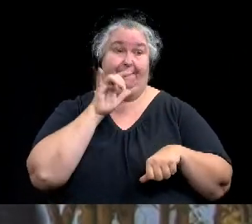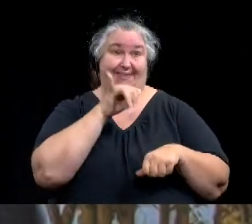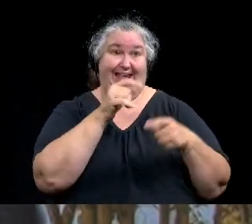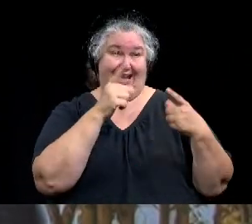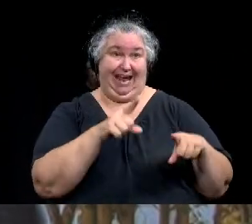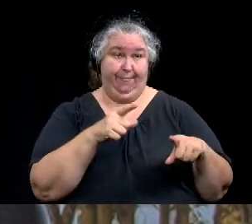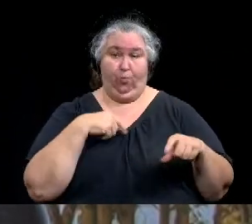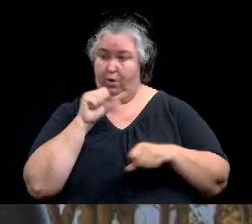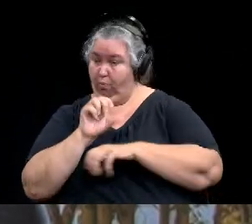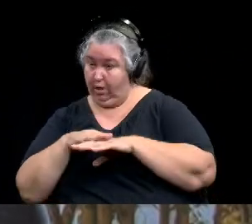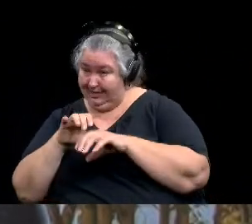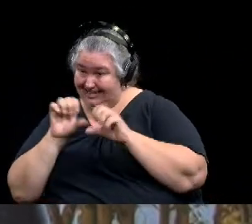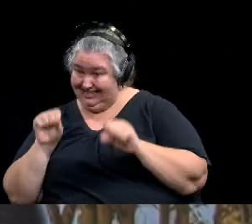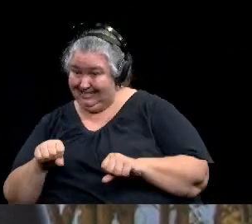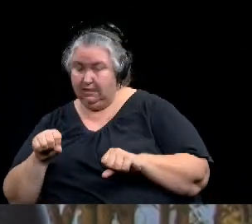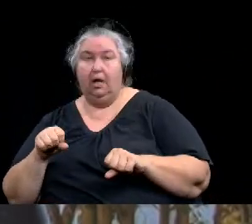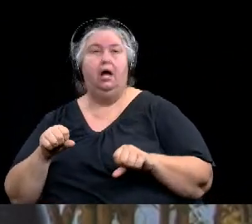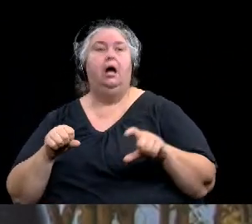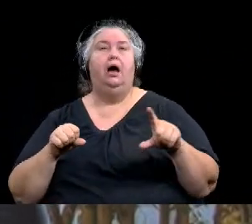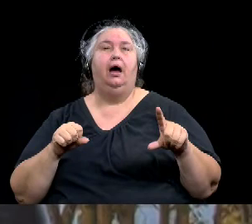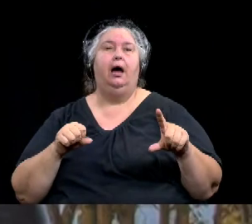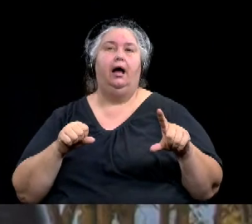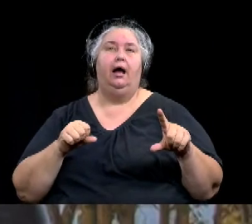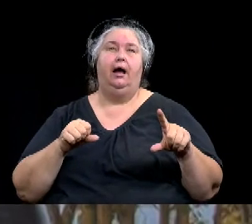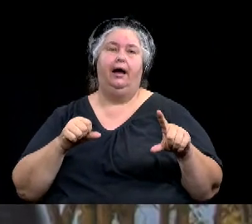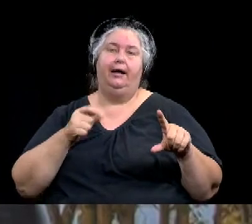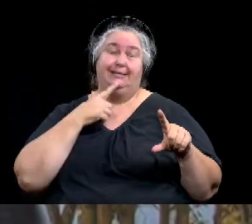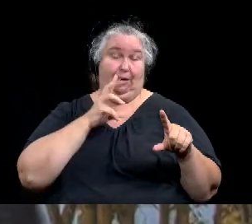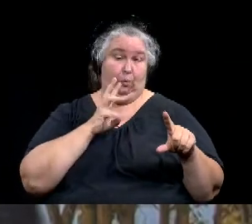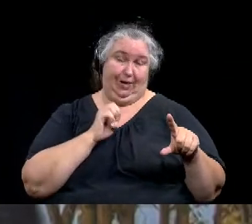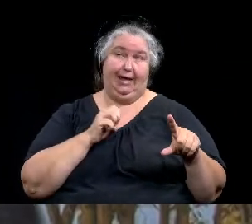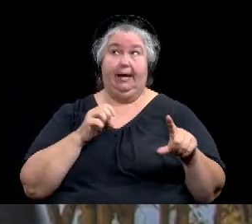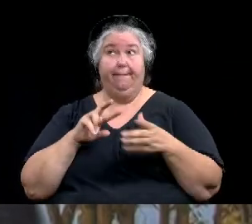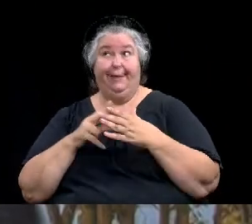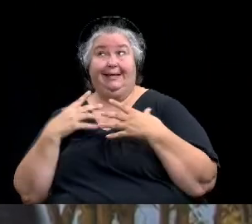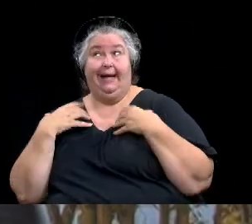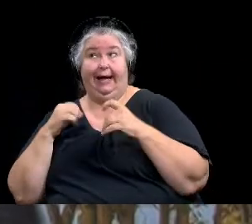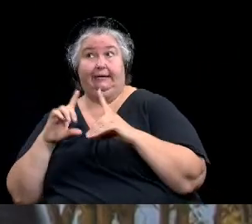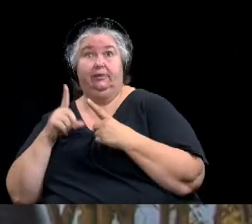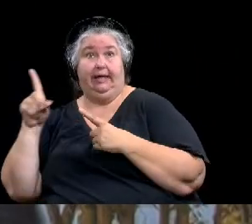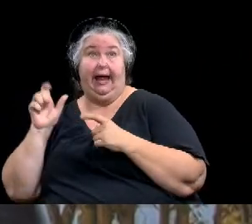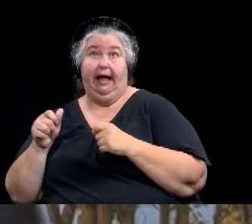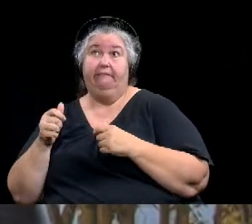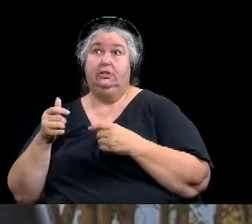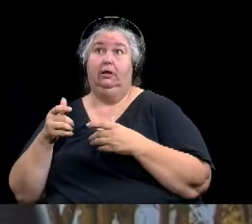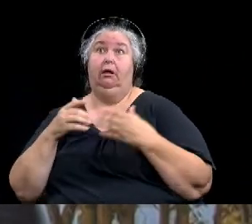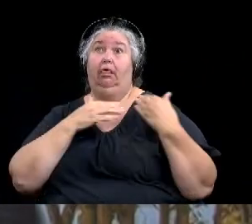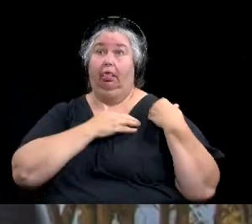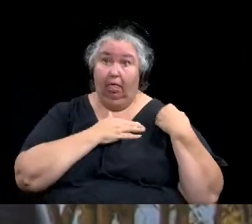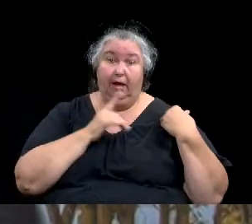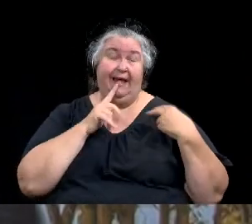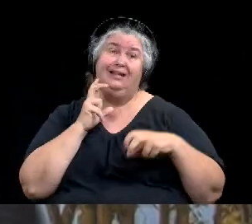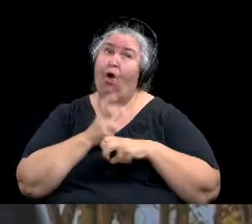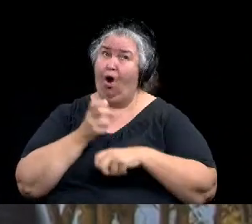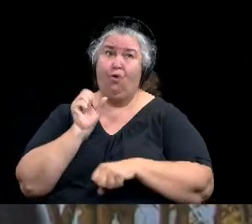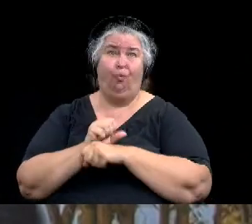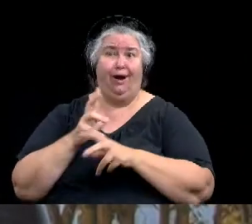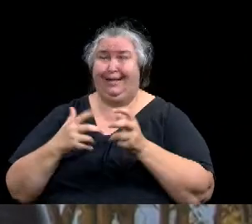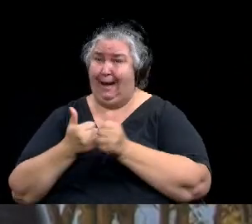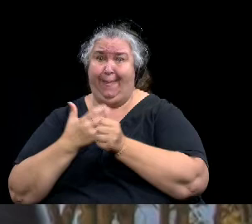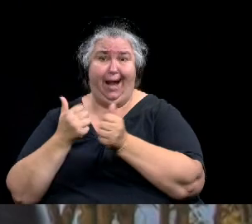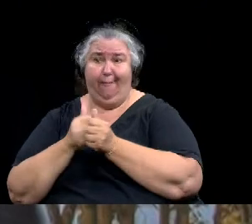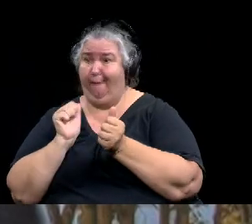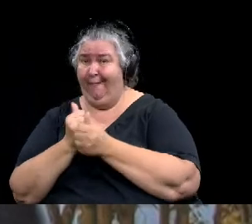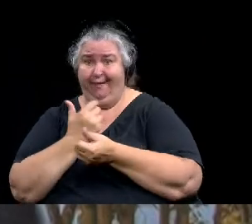our systems. And when I say we, I really mean the health district. They're the ones that have to carry this load, and it is hard work keeping up with all this and